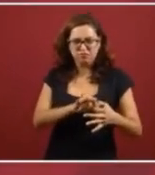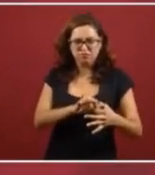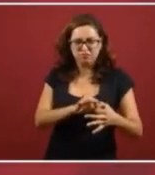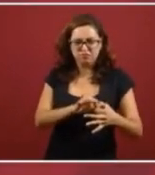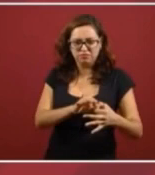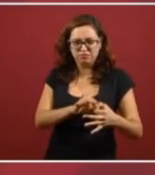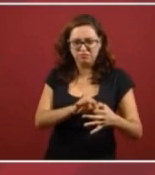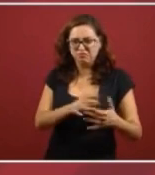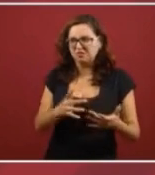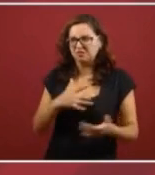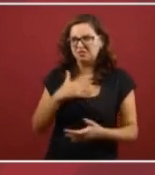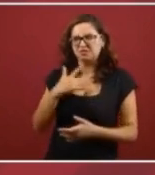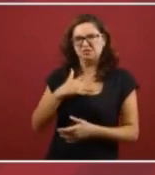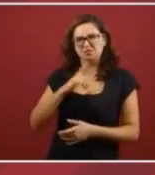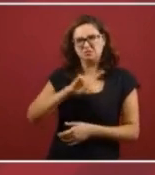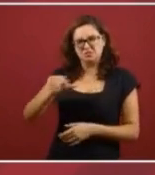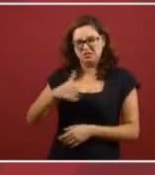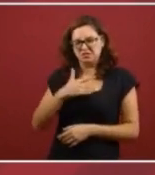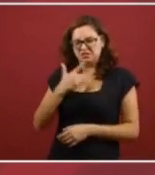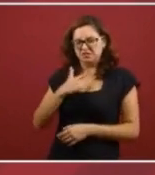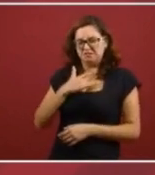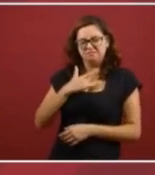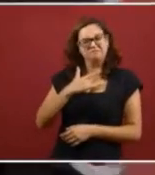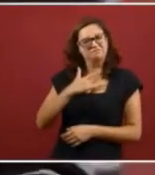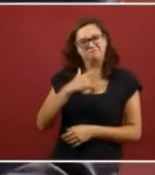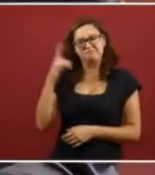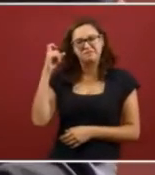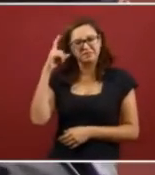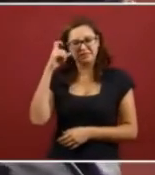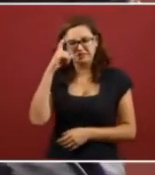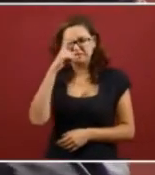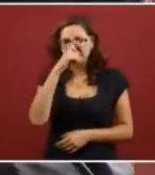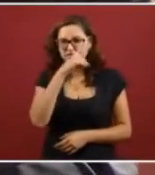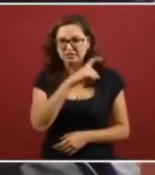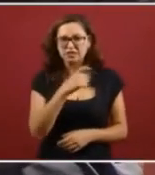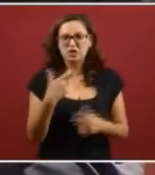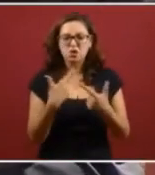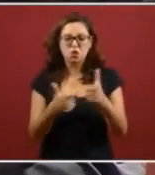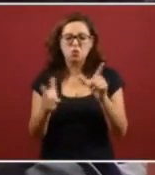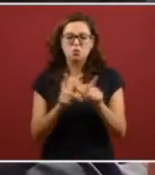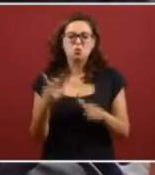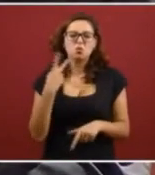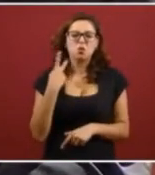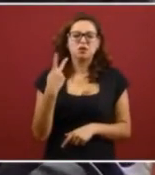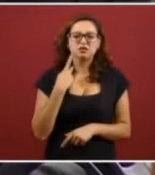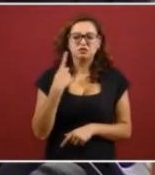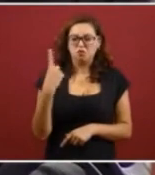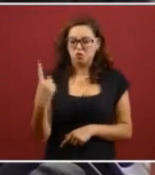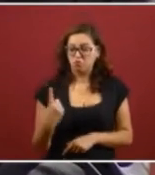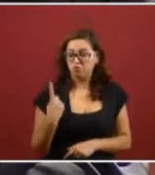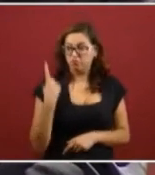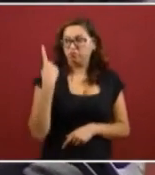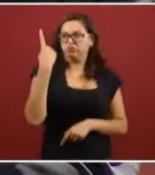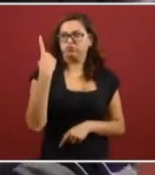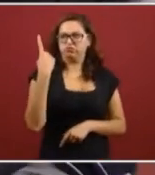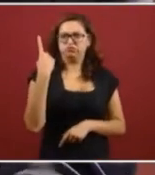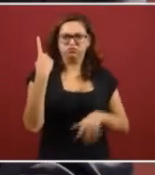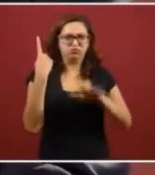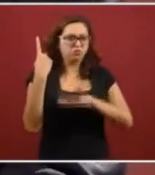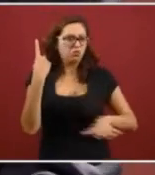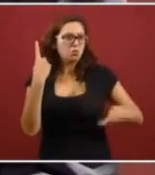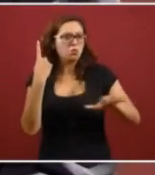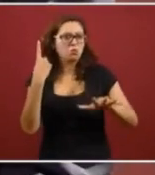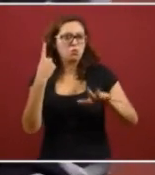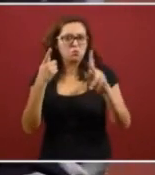difficult. No, es muy difícil democratizar un partido de Estado. Very difficult to democratize